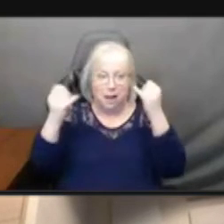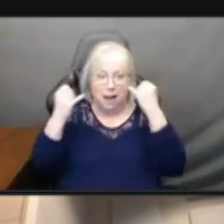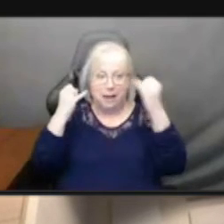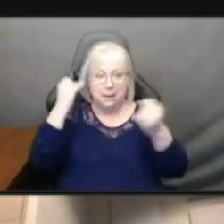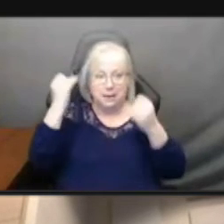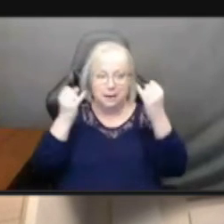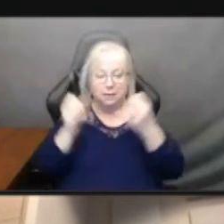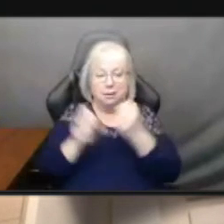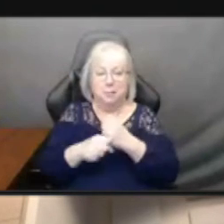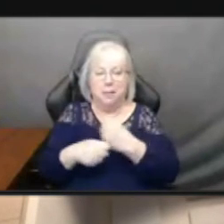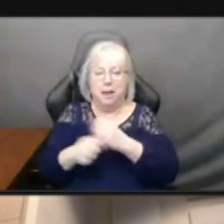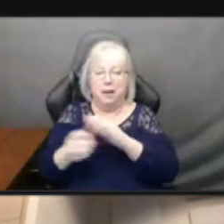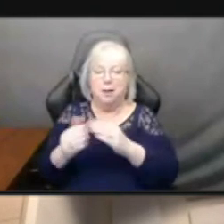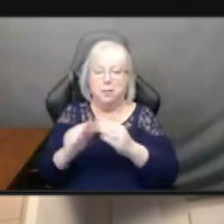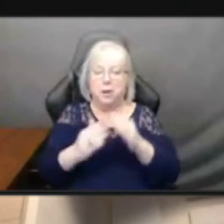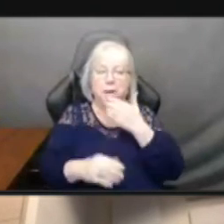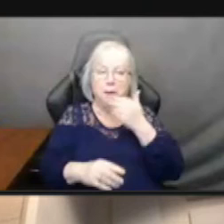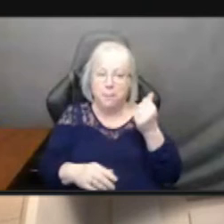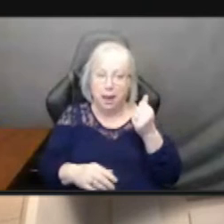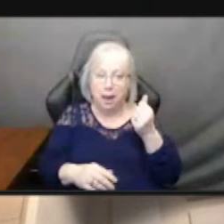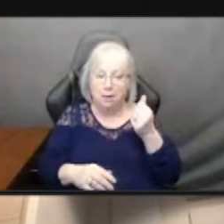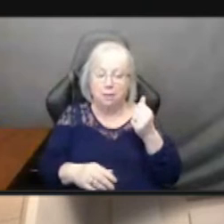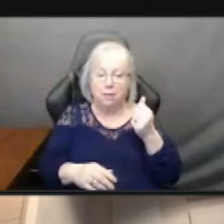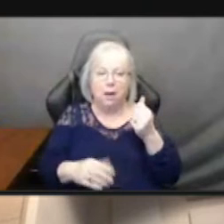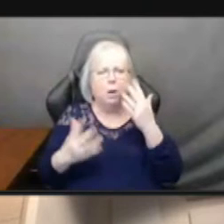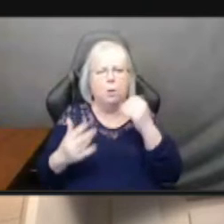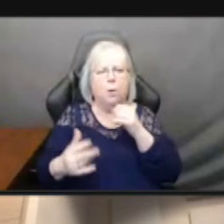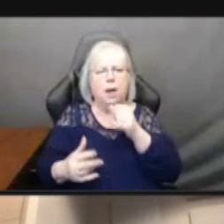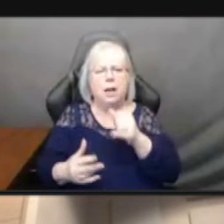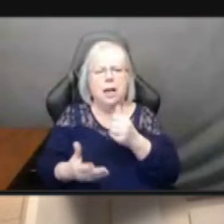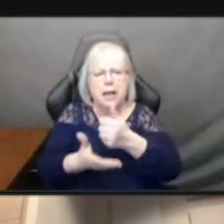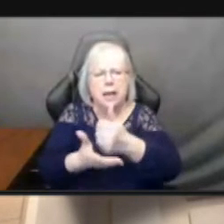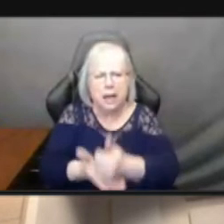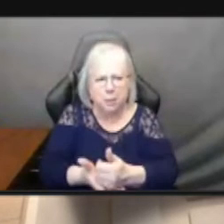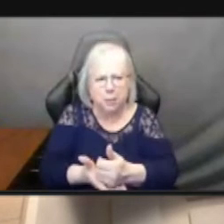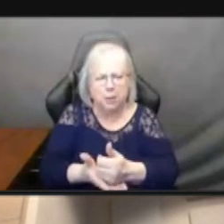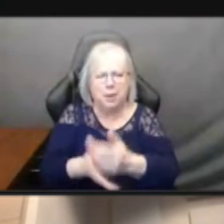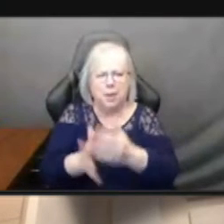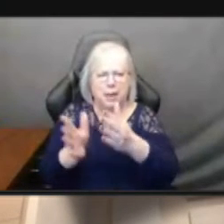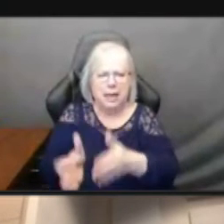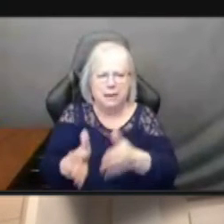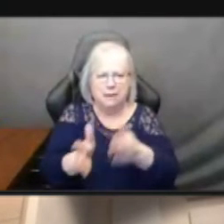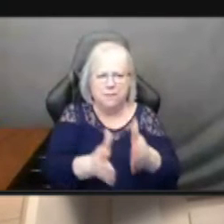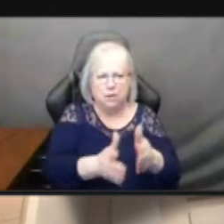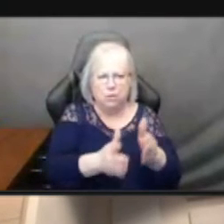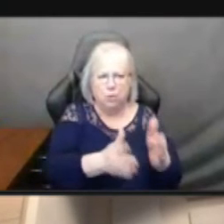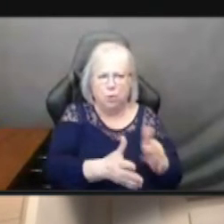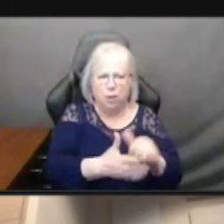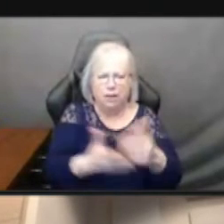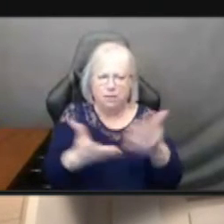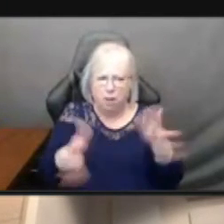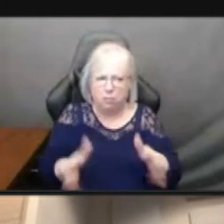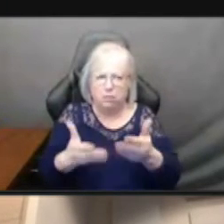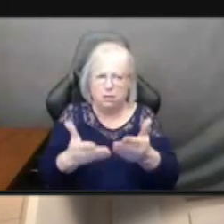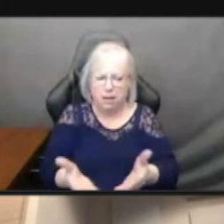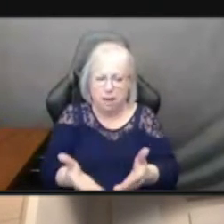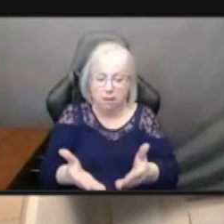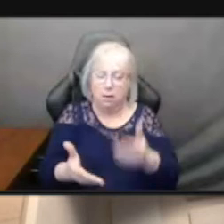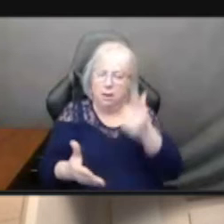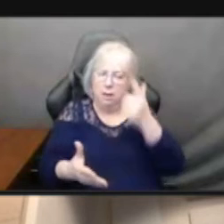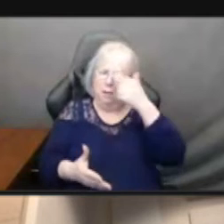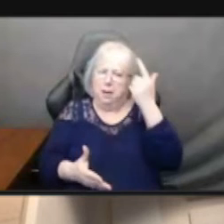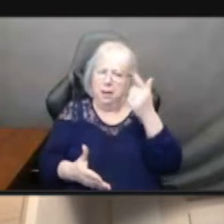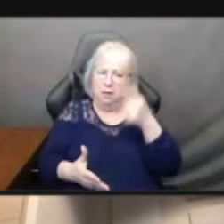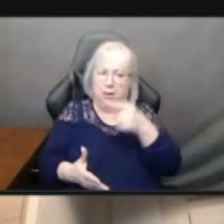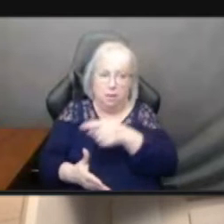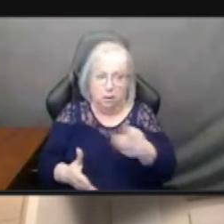better the community and better the city as a whole, why not help the individual that's there? Is it because those